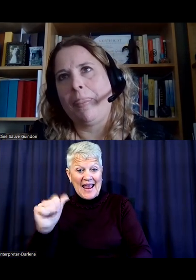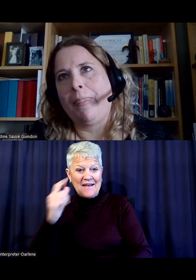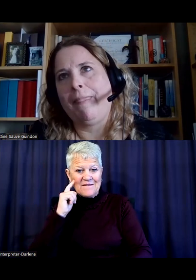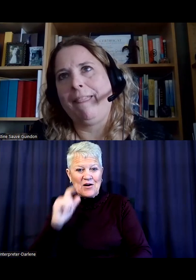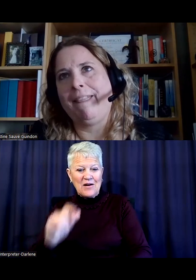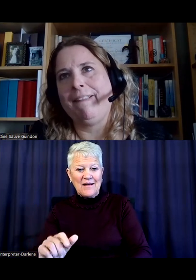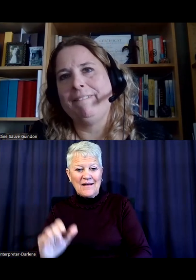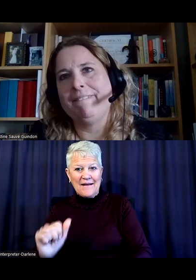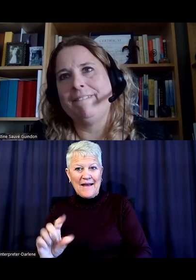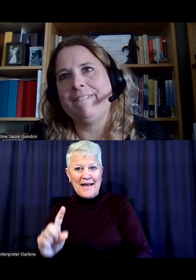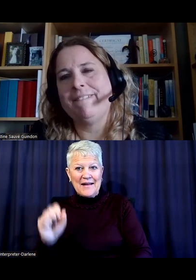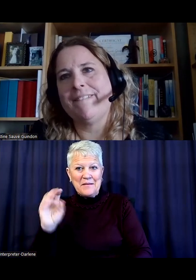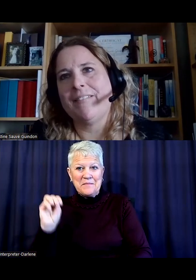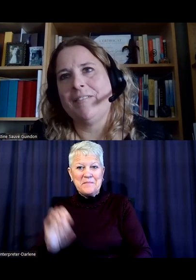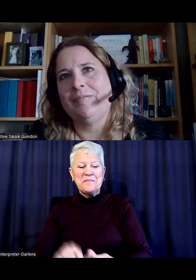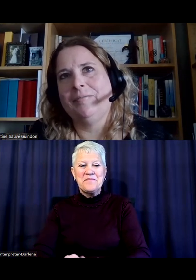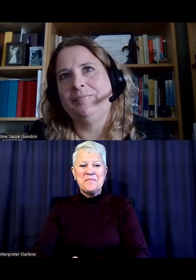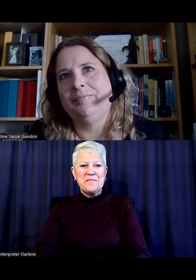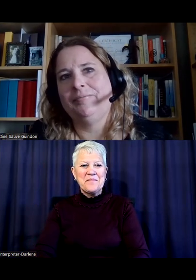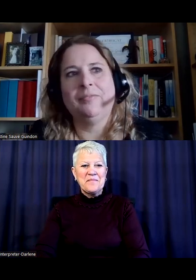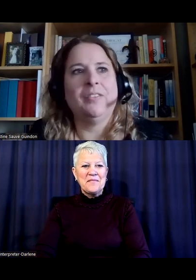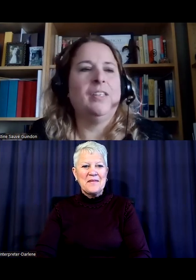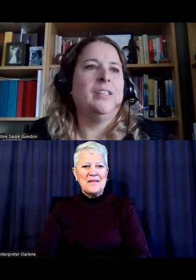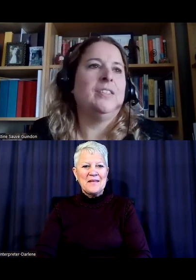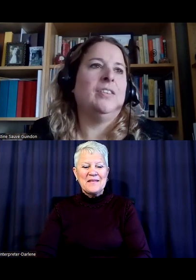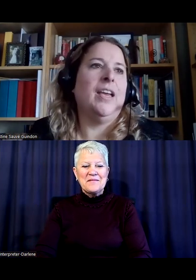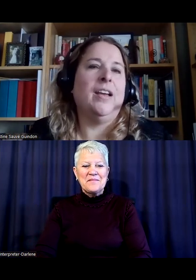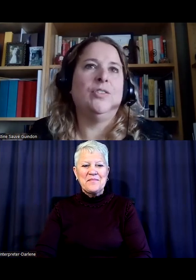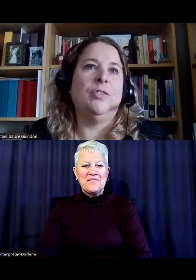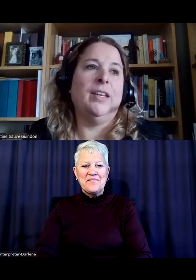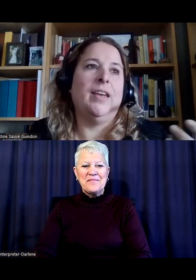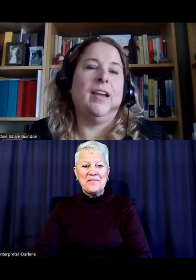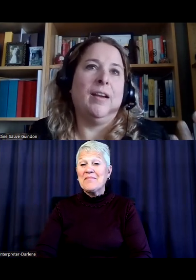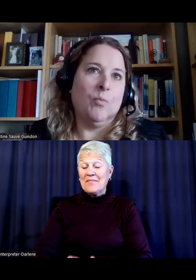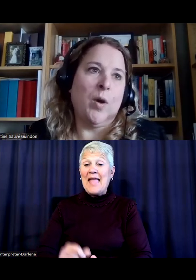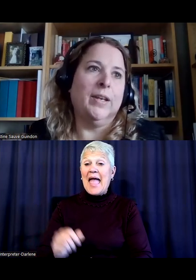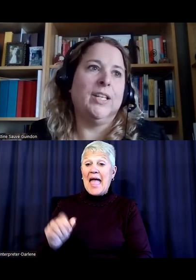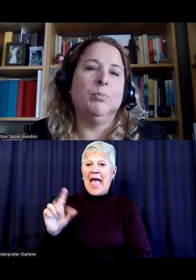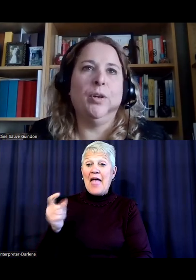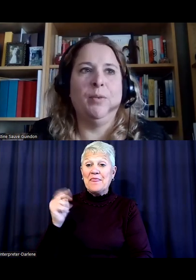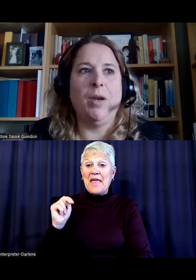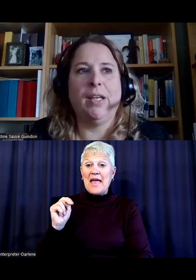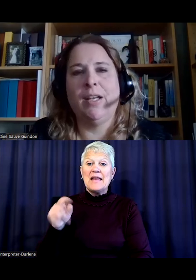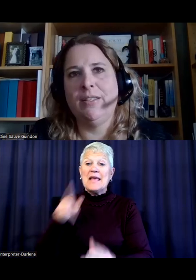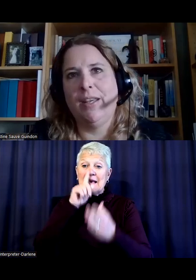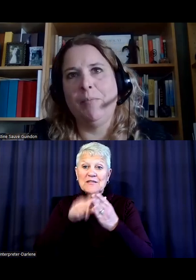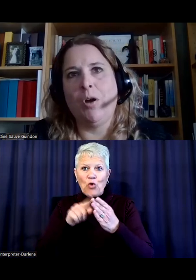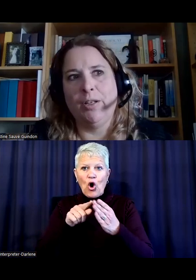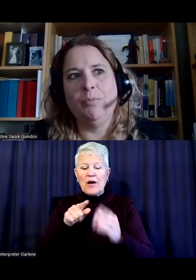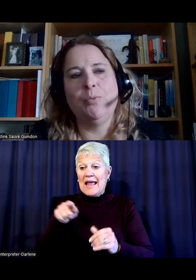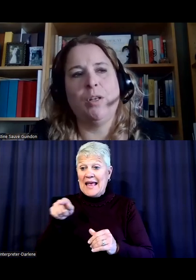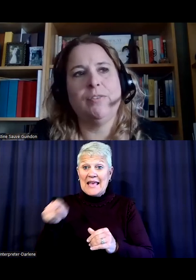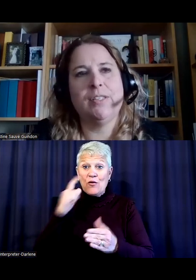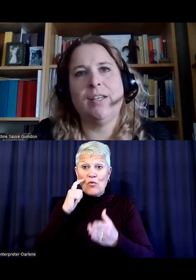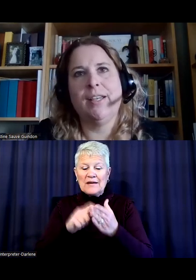autumn? A pour autumn. So yeah, so then he went and explored. He recognized the name